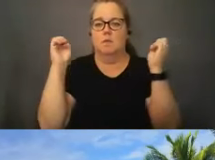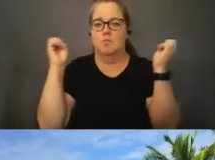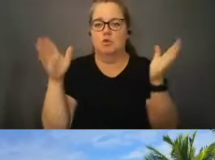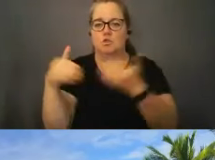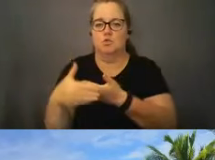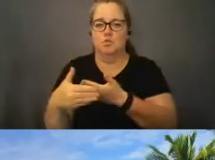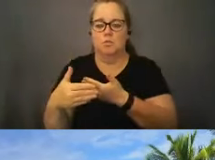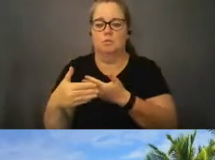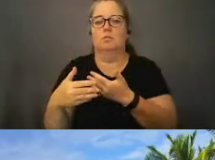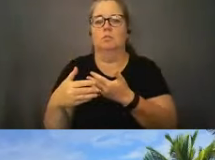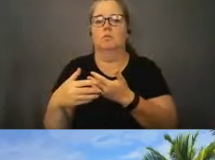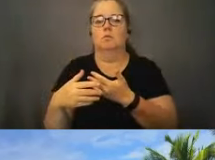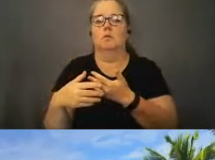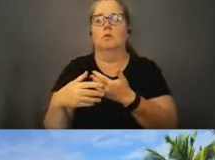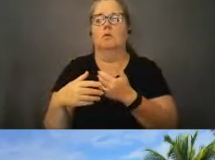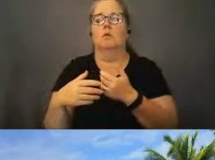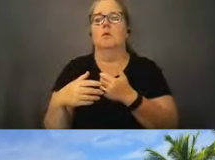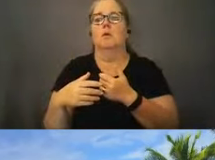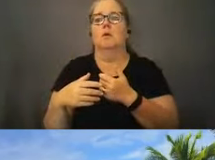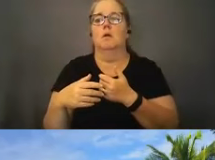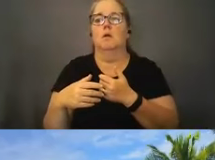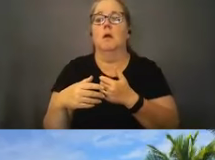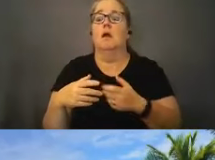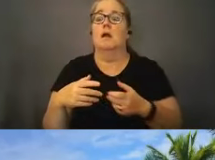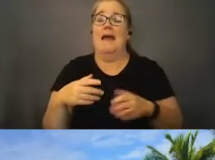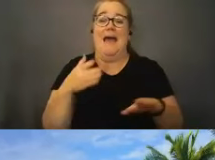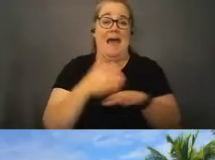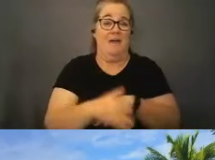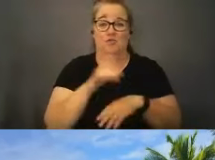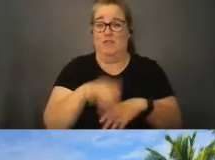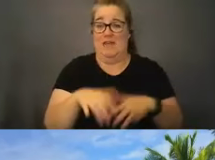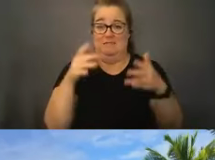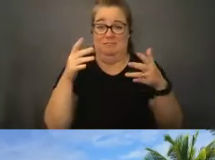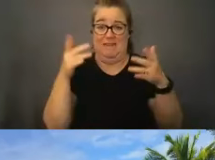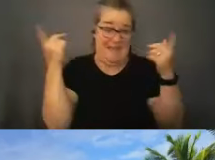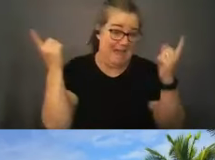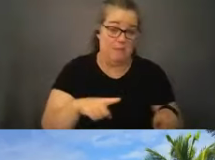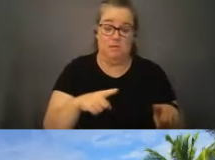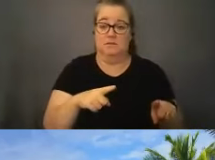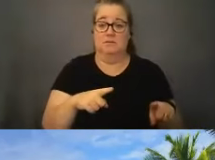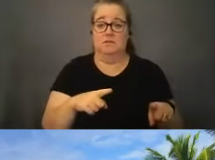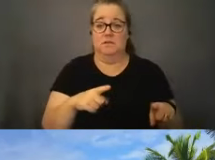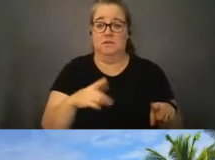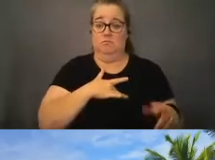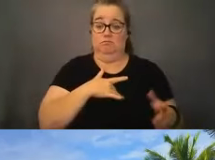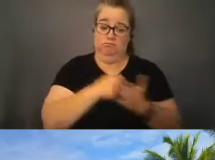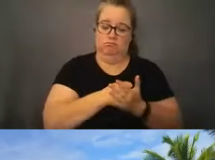and then people do have a long recovery, months long, after having a cardiac arrest.